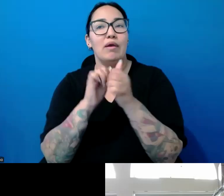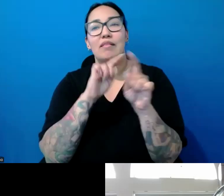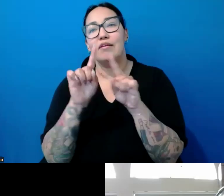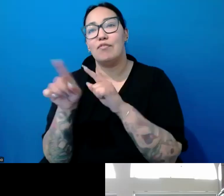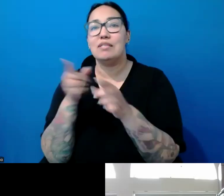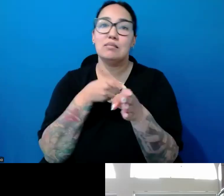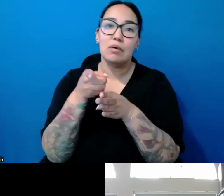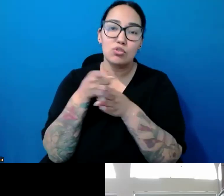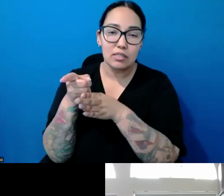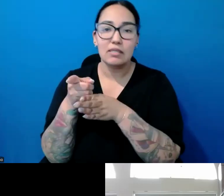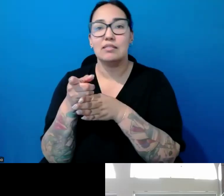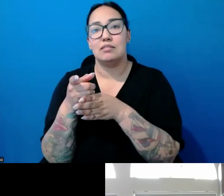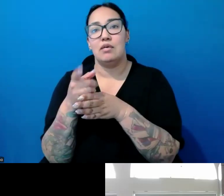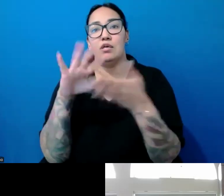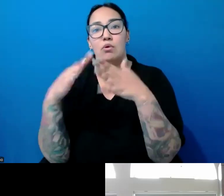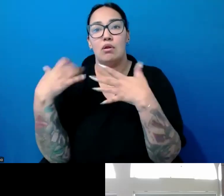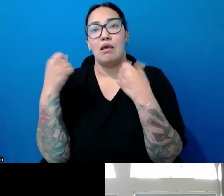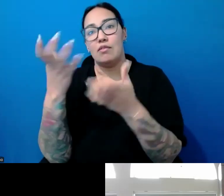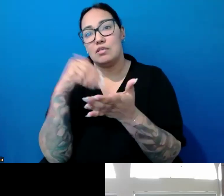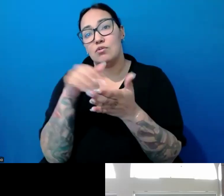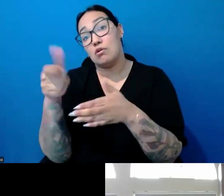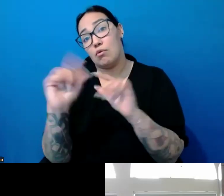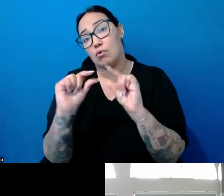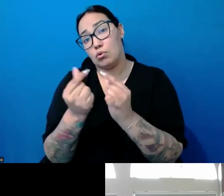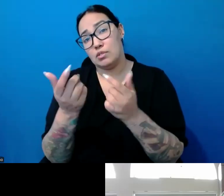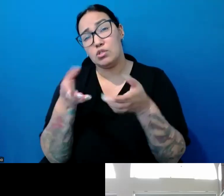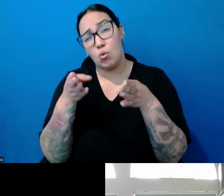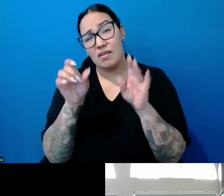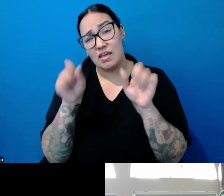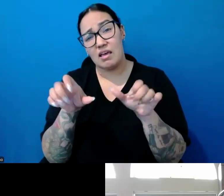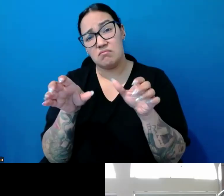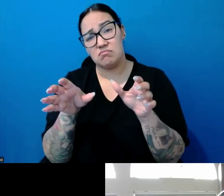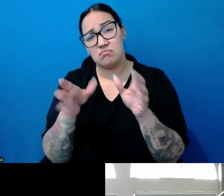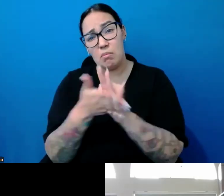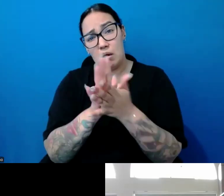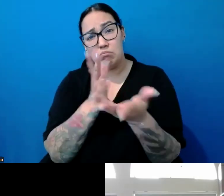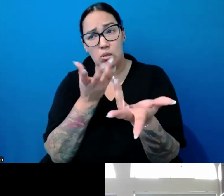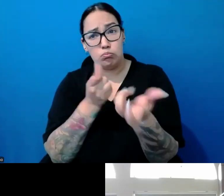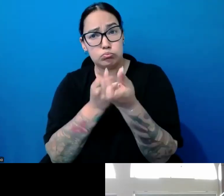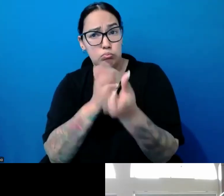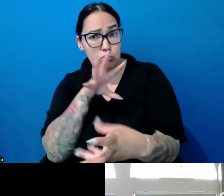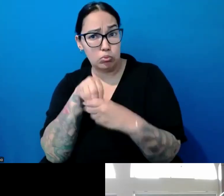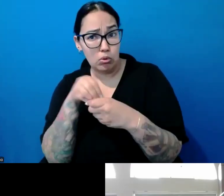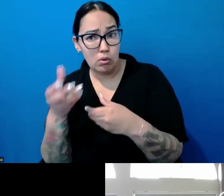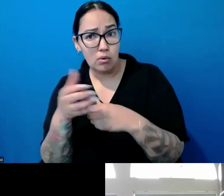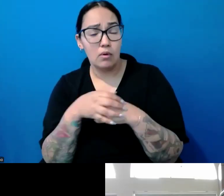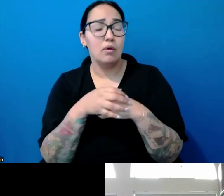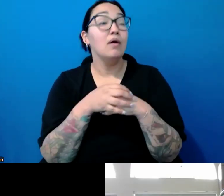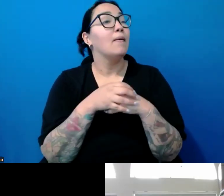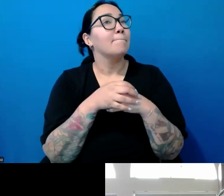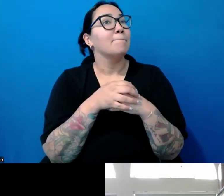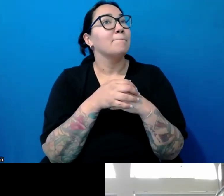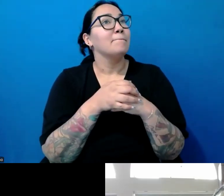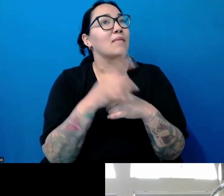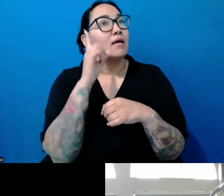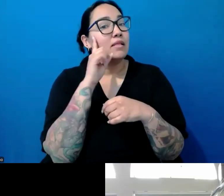specialties, the community health centers, and other groups? Is there a way to do that? Yeah, I think that we need to be